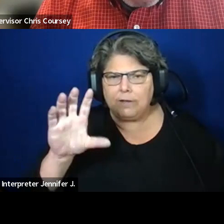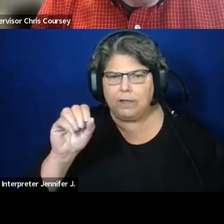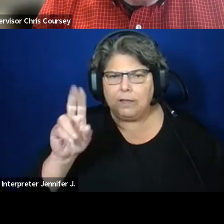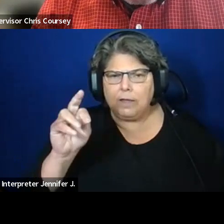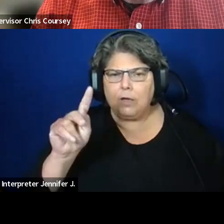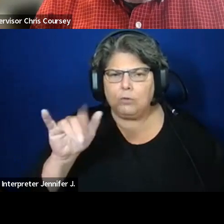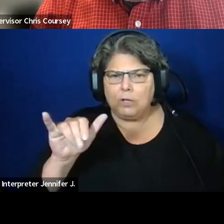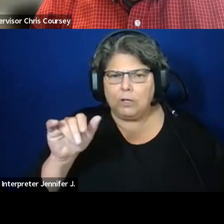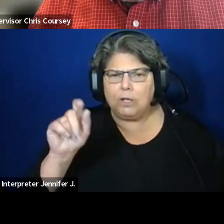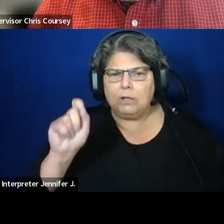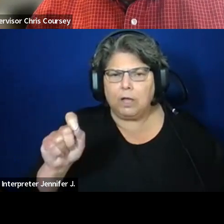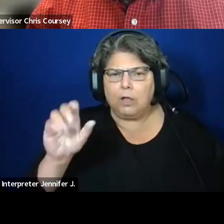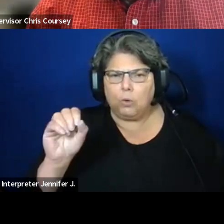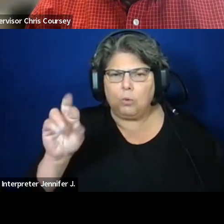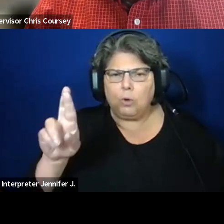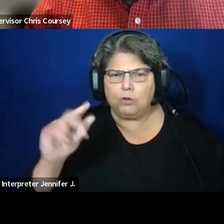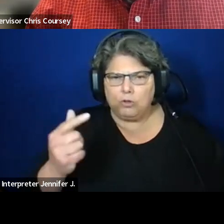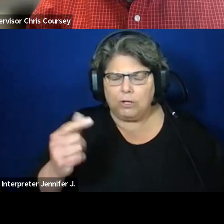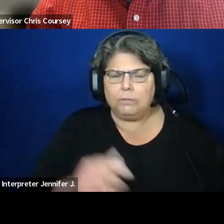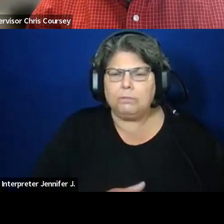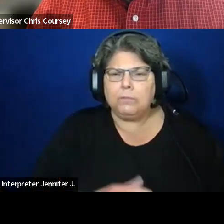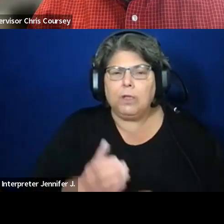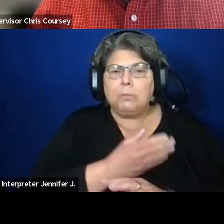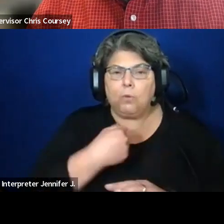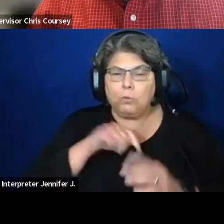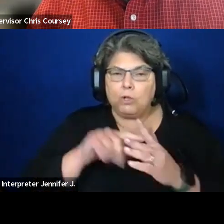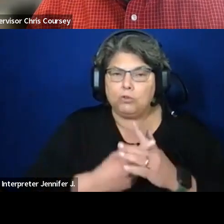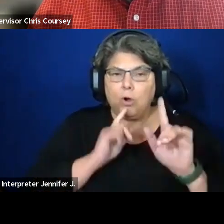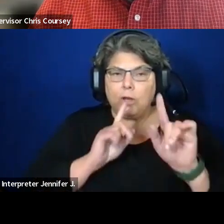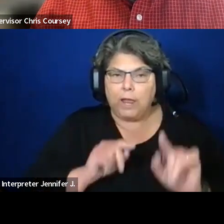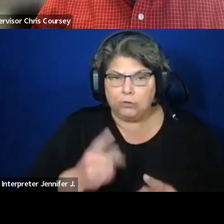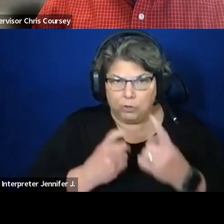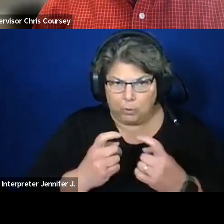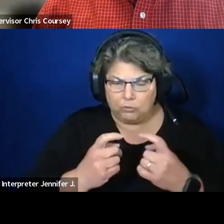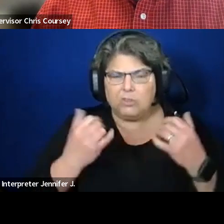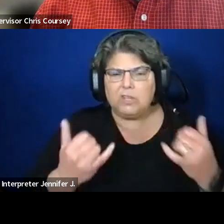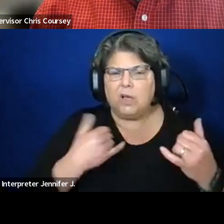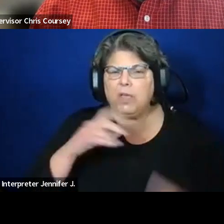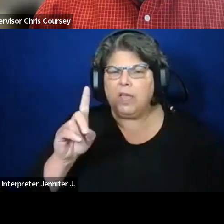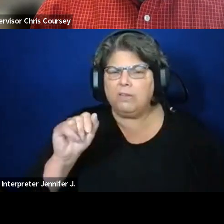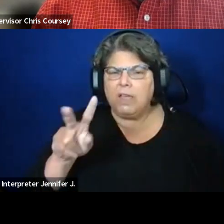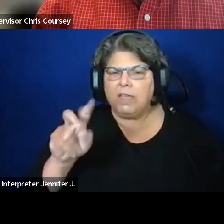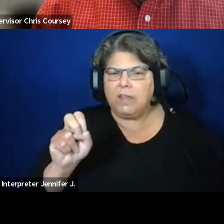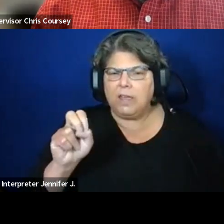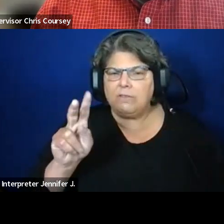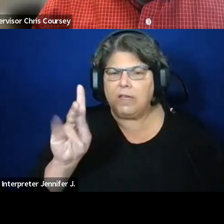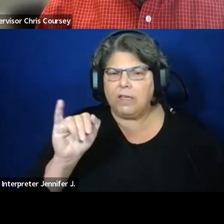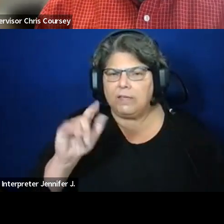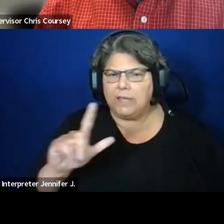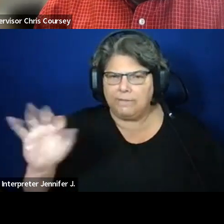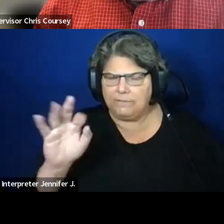sonoma-county.org. So before we go to the questions, Dave Kiff, our homelessness division